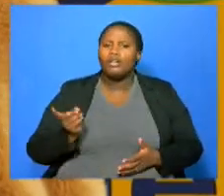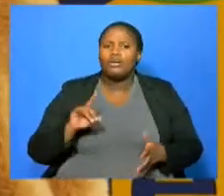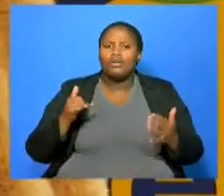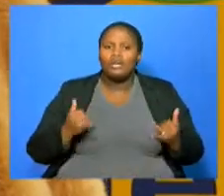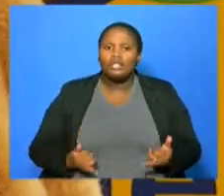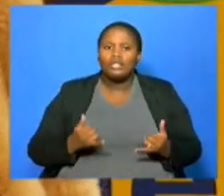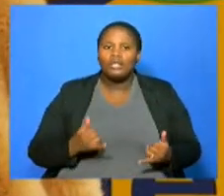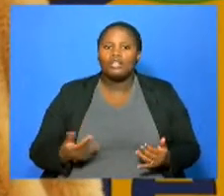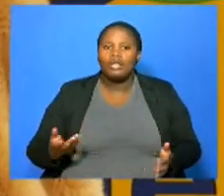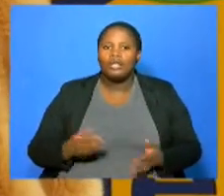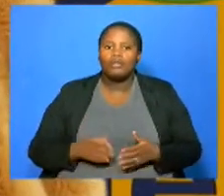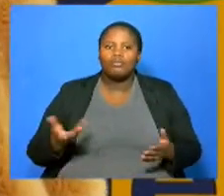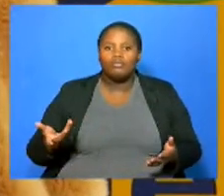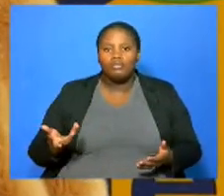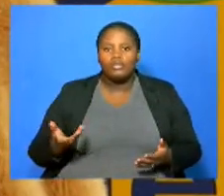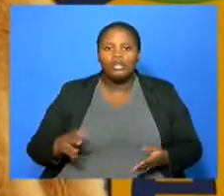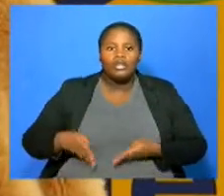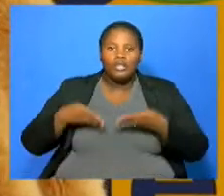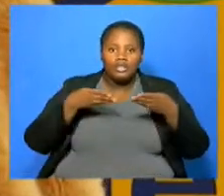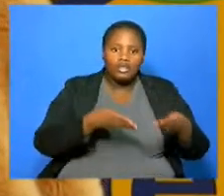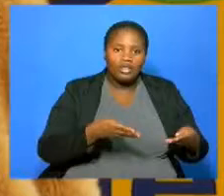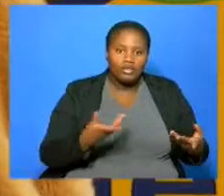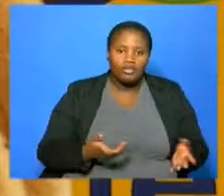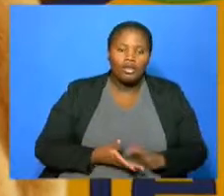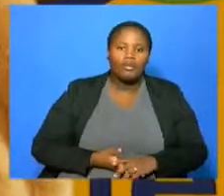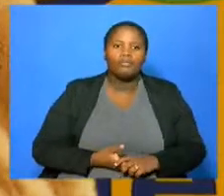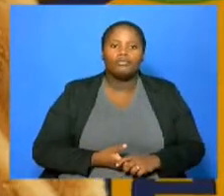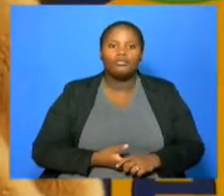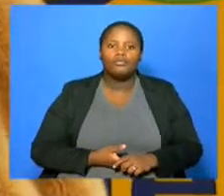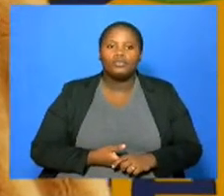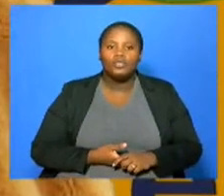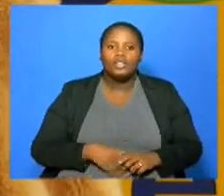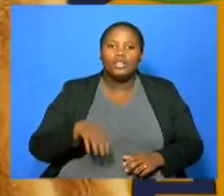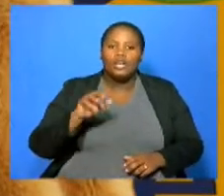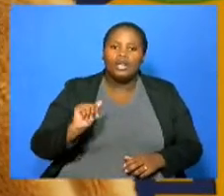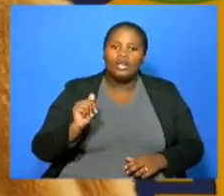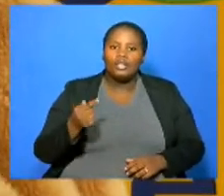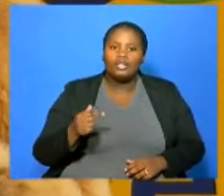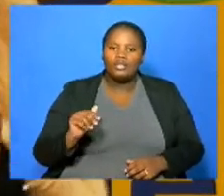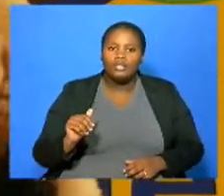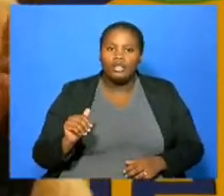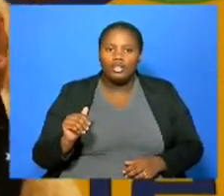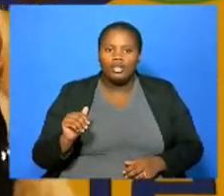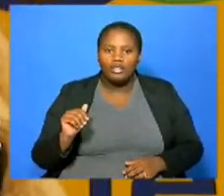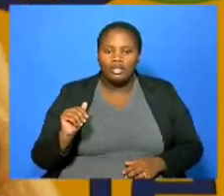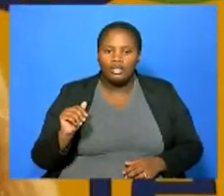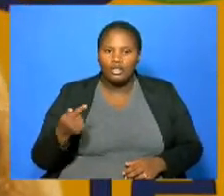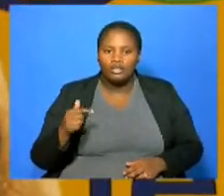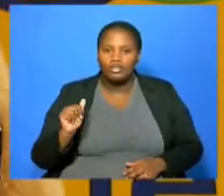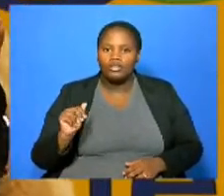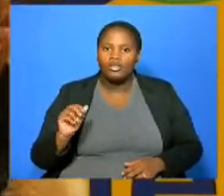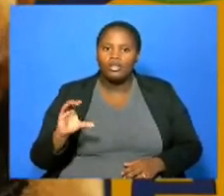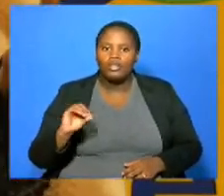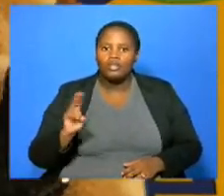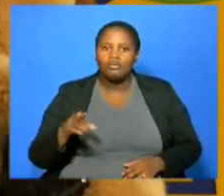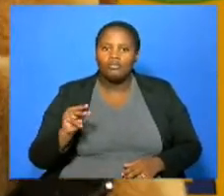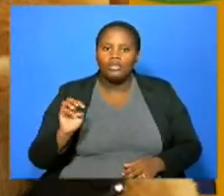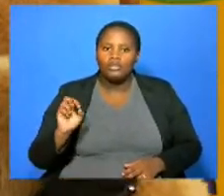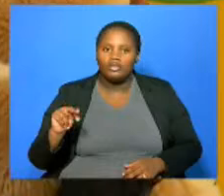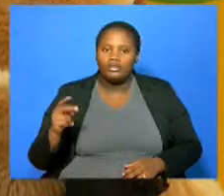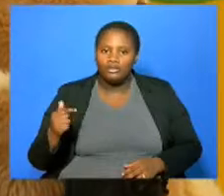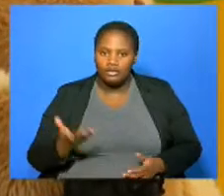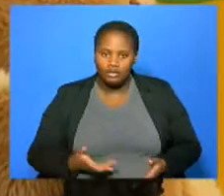now they are attaching students online to international companies. And a number of them have